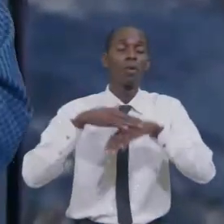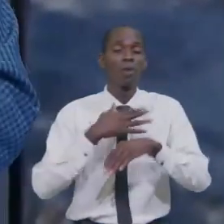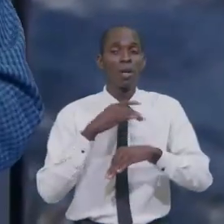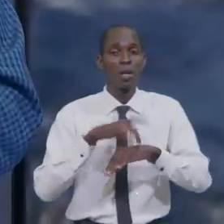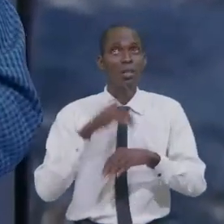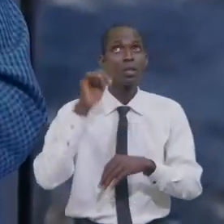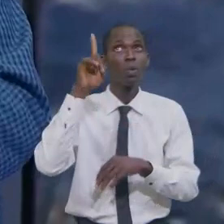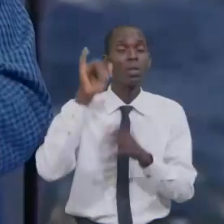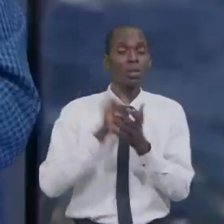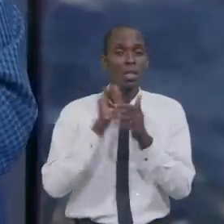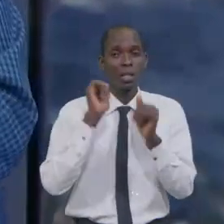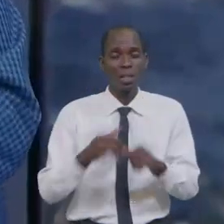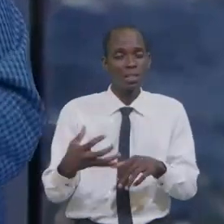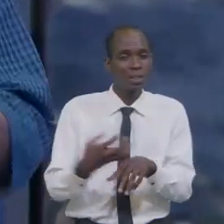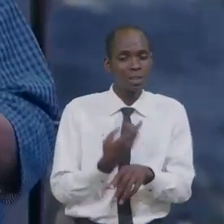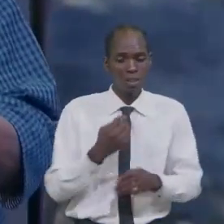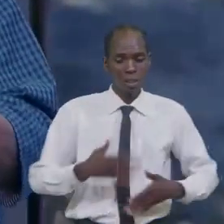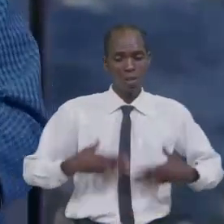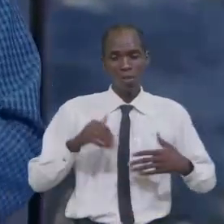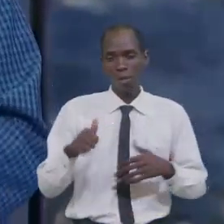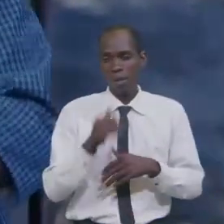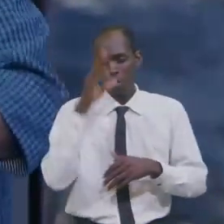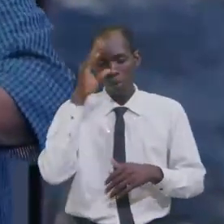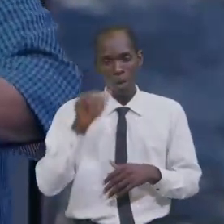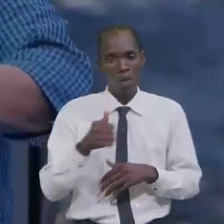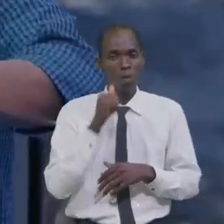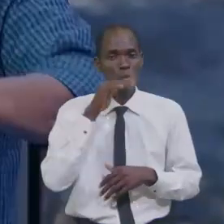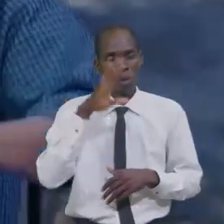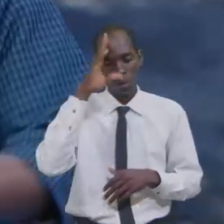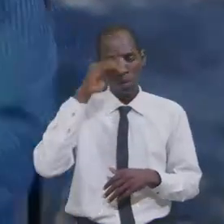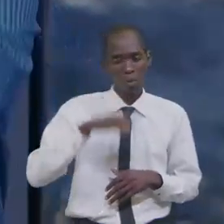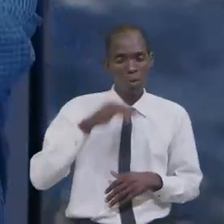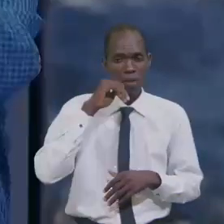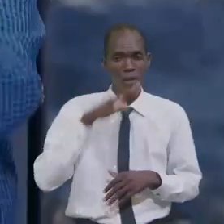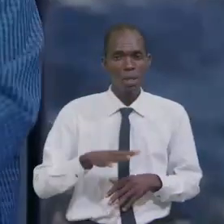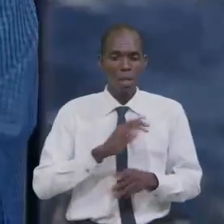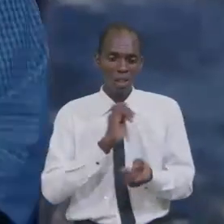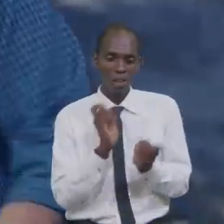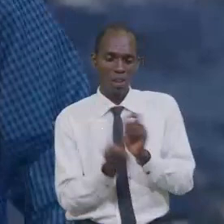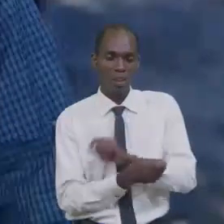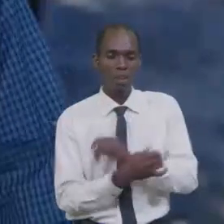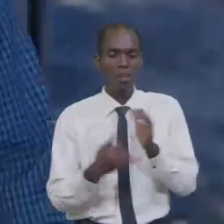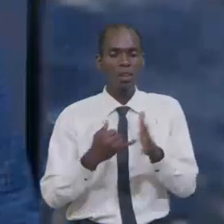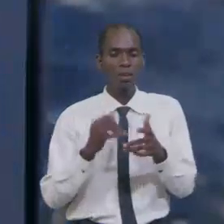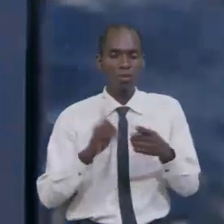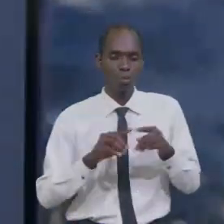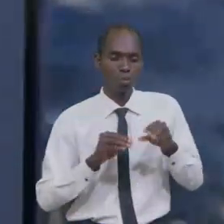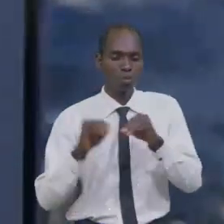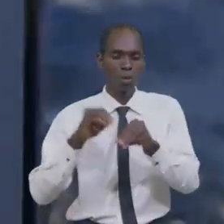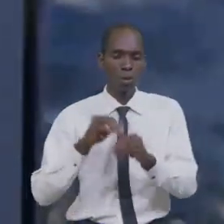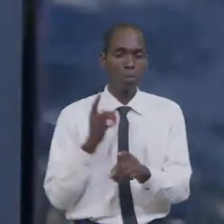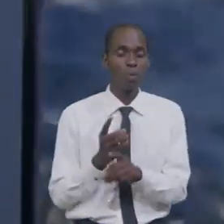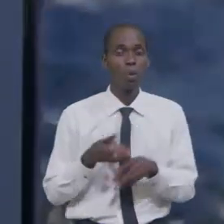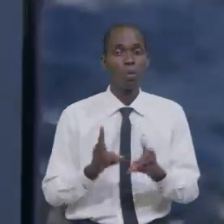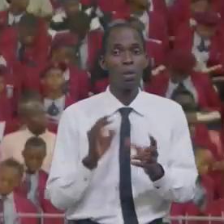life of every man, every woman, every boy, every girl, and turns it in the right direction, that I